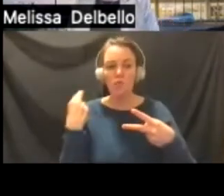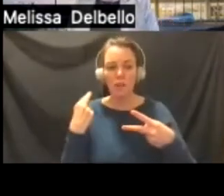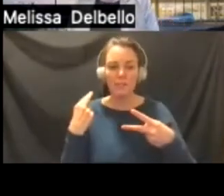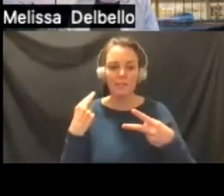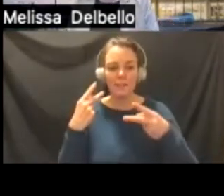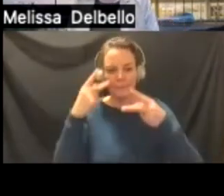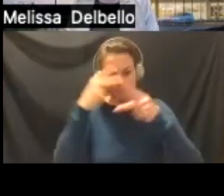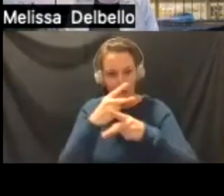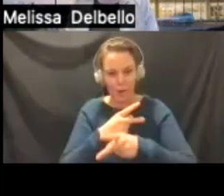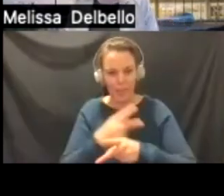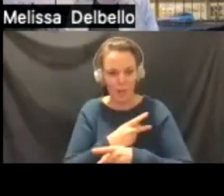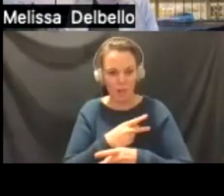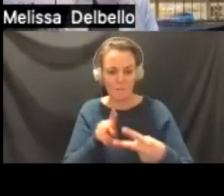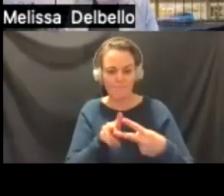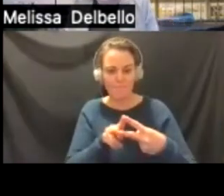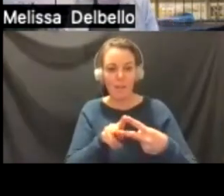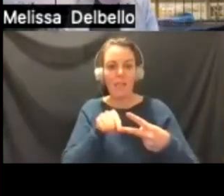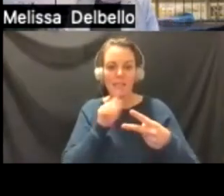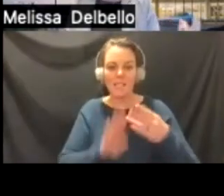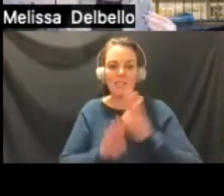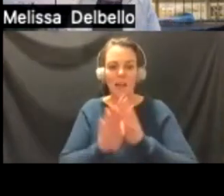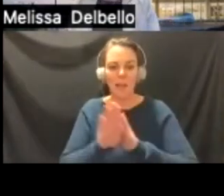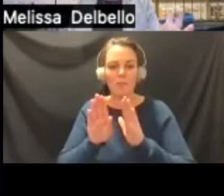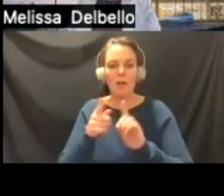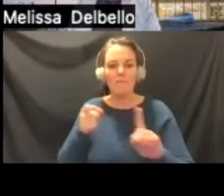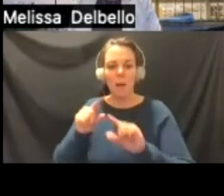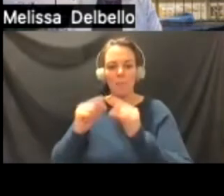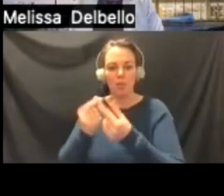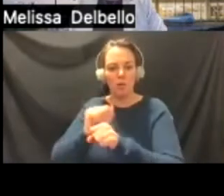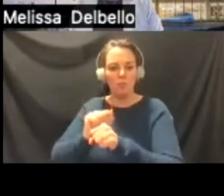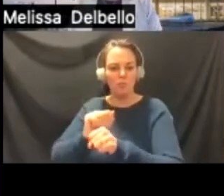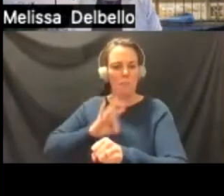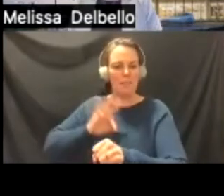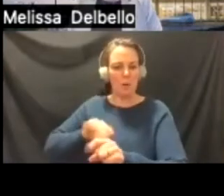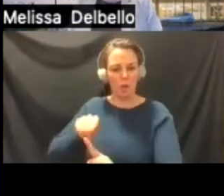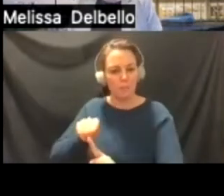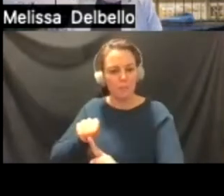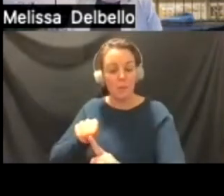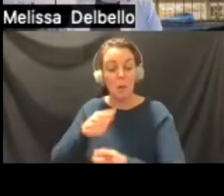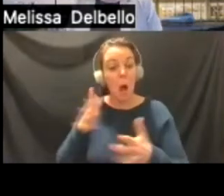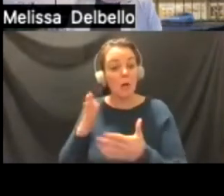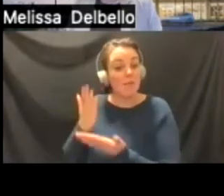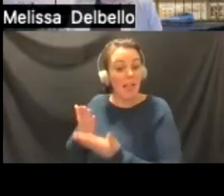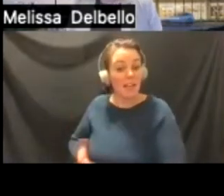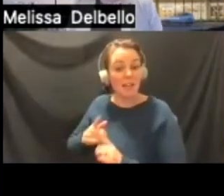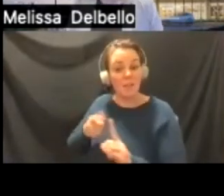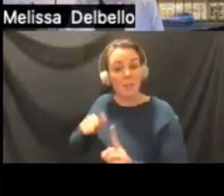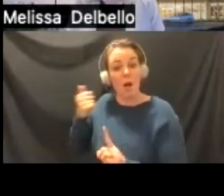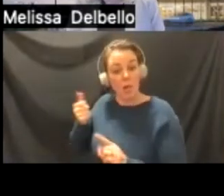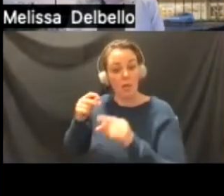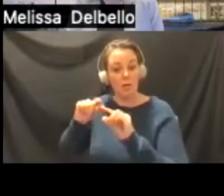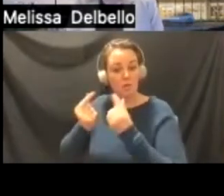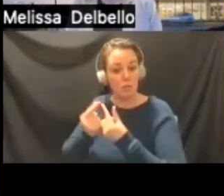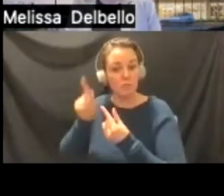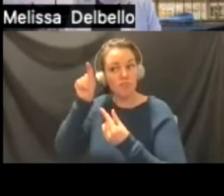have been developed predominantly by the Pittsburgh group, but validated by other groups. And risk calculators,